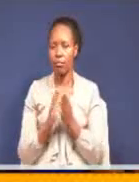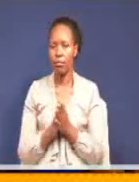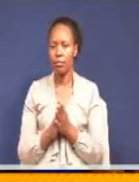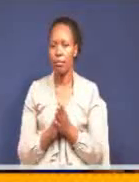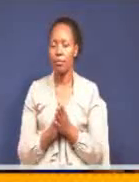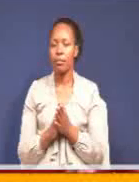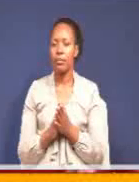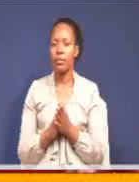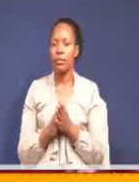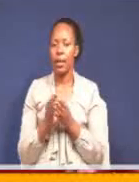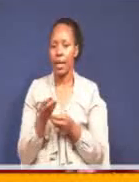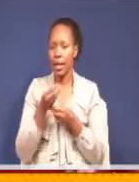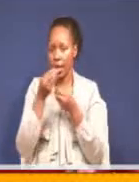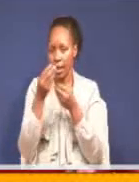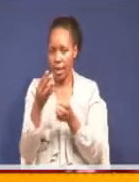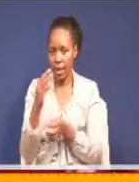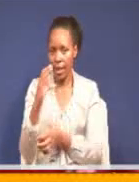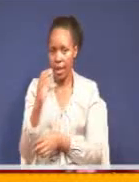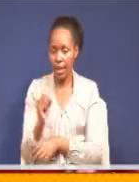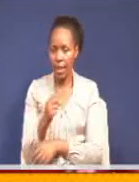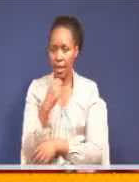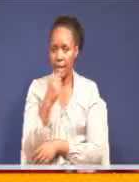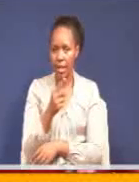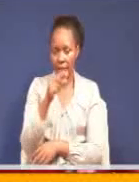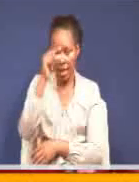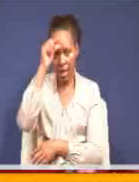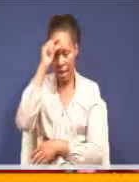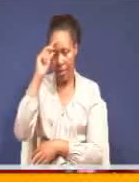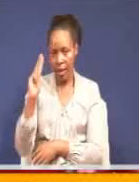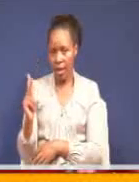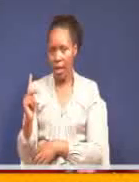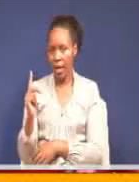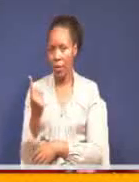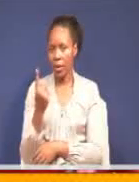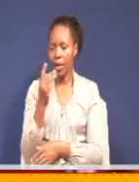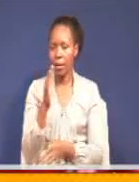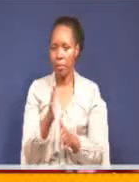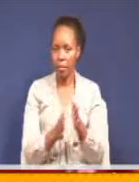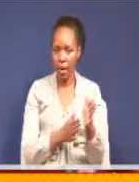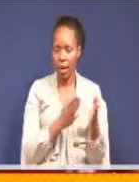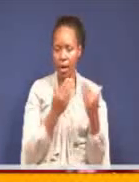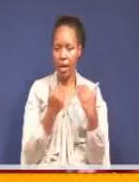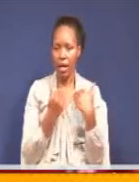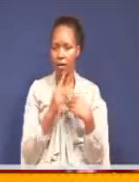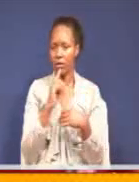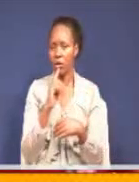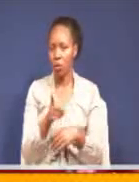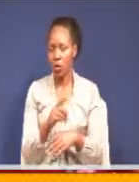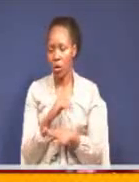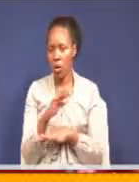kile masokio mae, waziri Murkomen aluga dhirikara ya Kenya kwanza, ni kubangania, kenda kutigira utintere